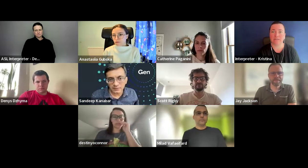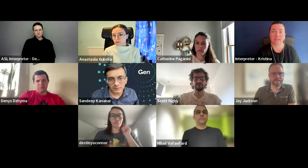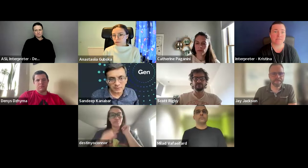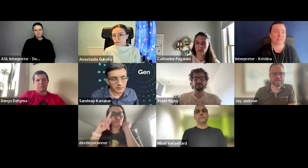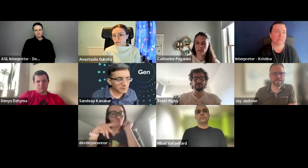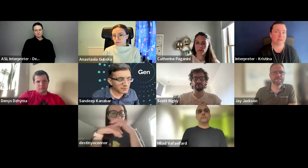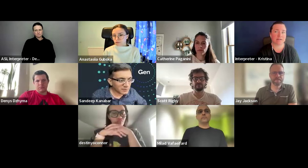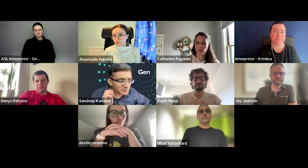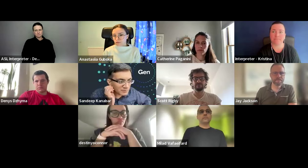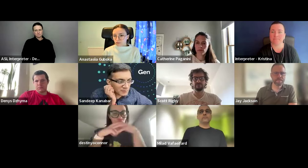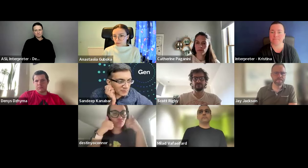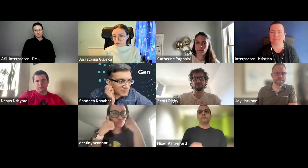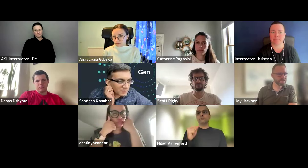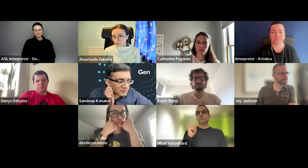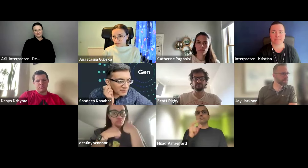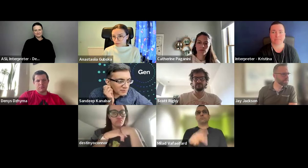been saved there.